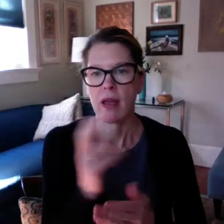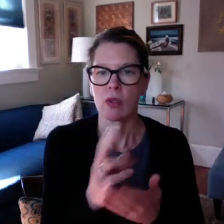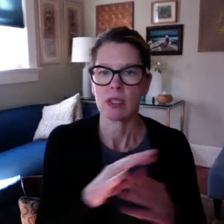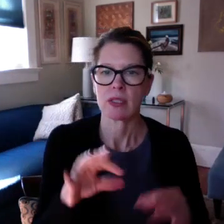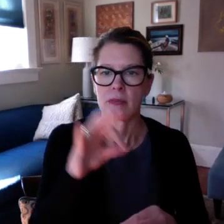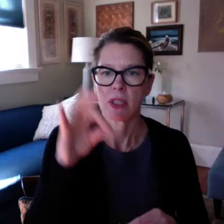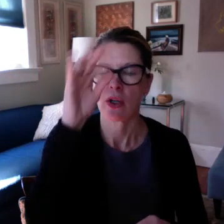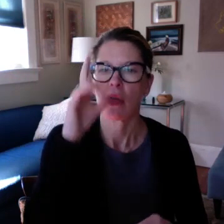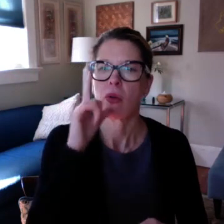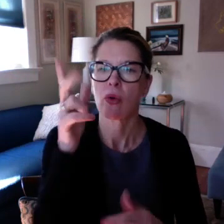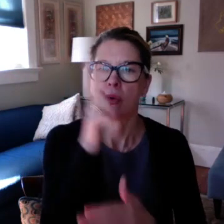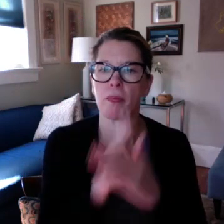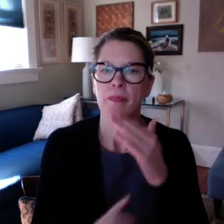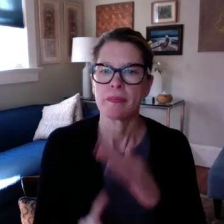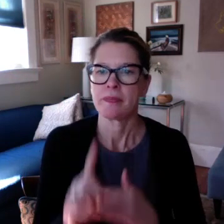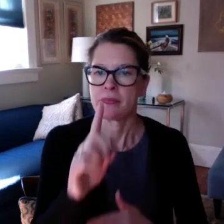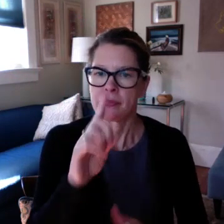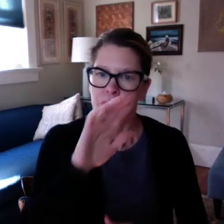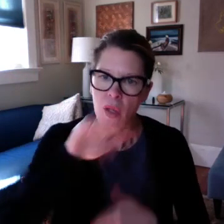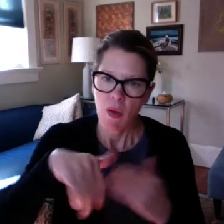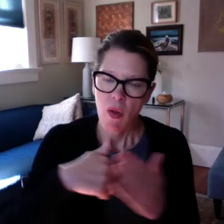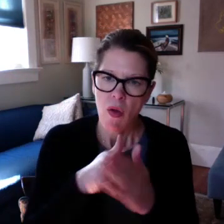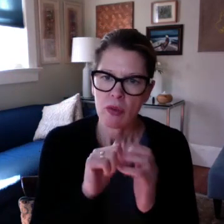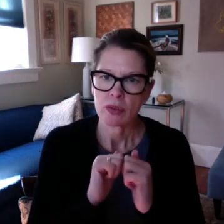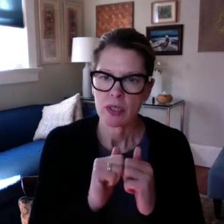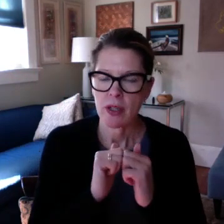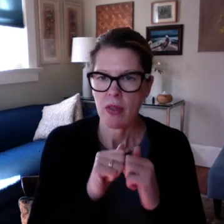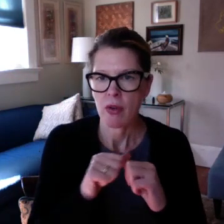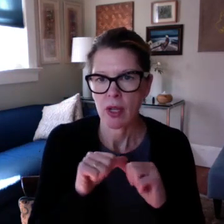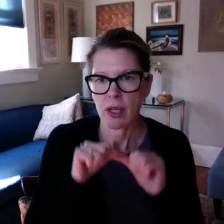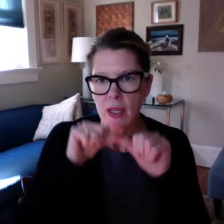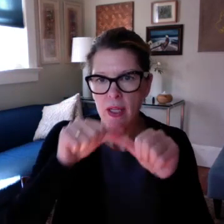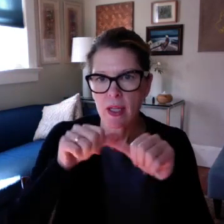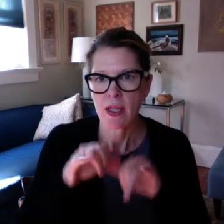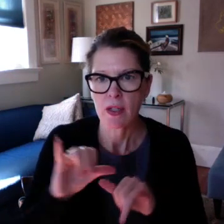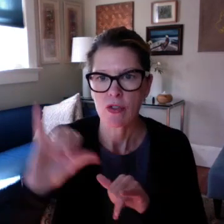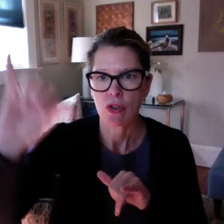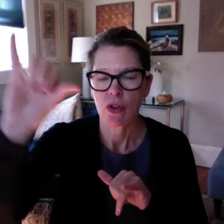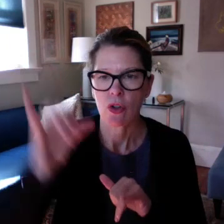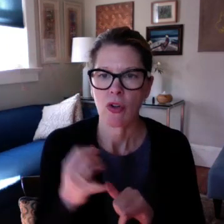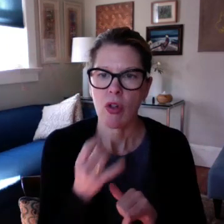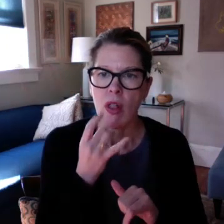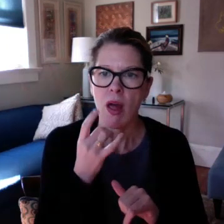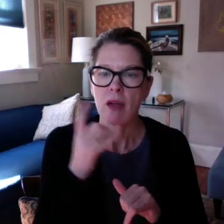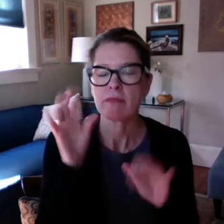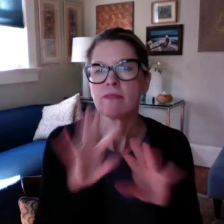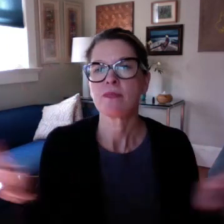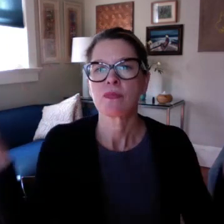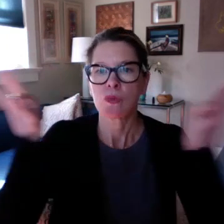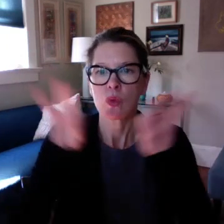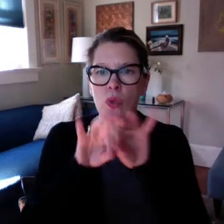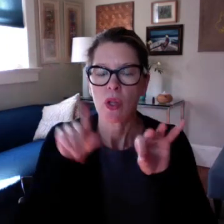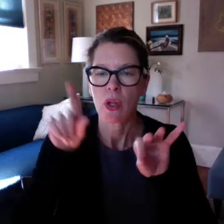in the eternal light. Worthy are you